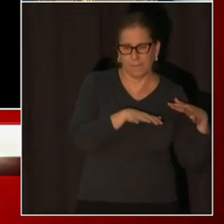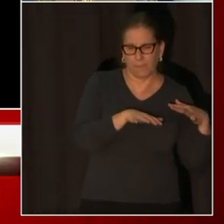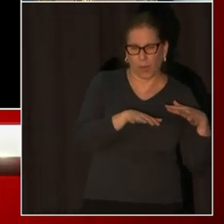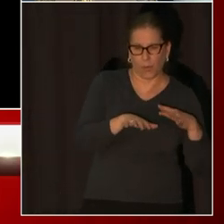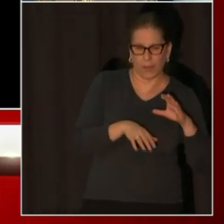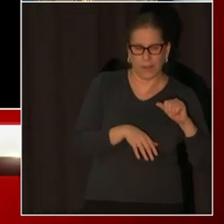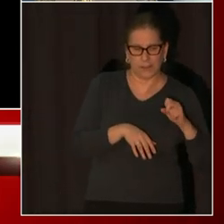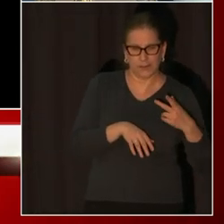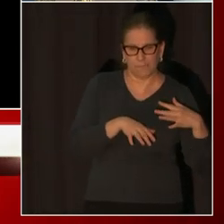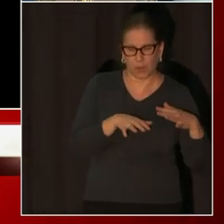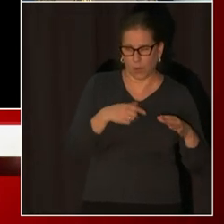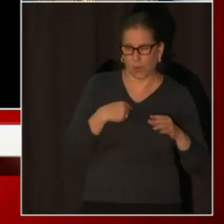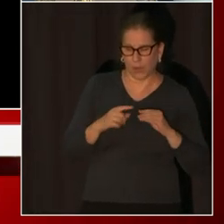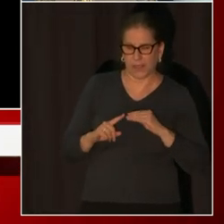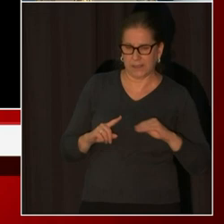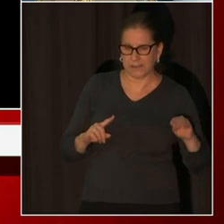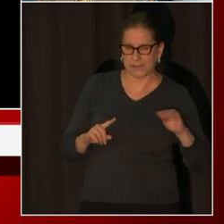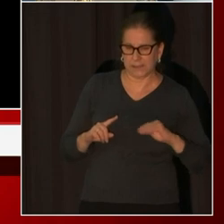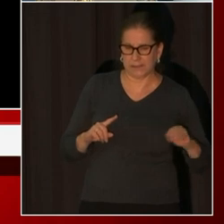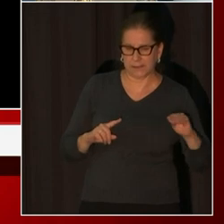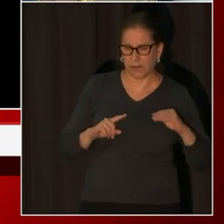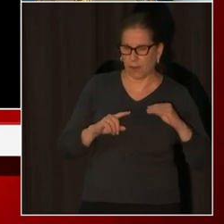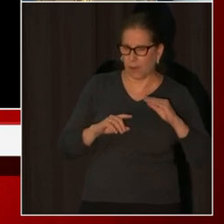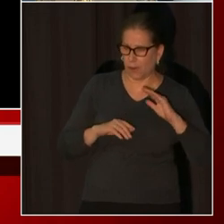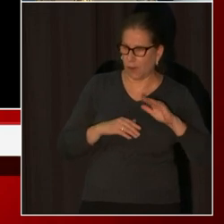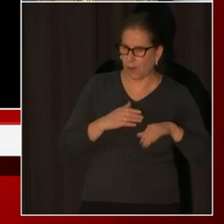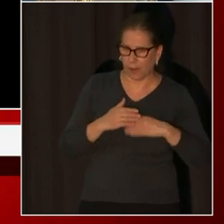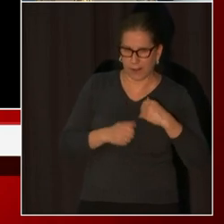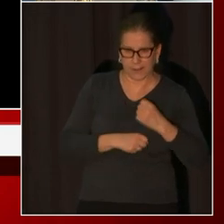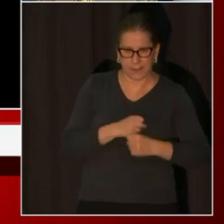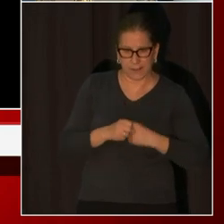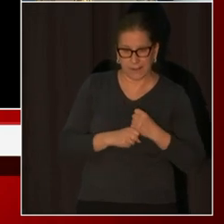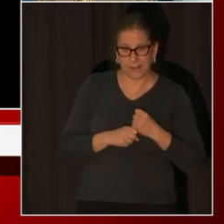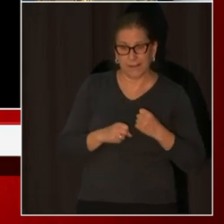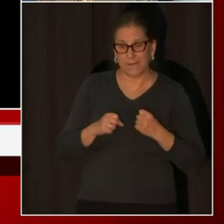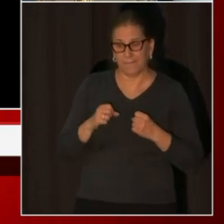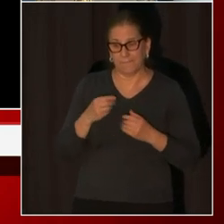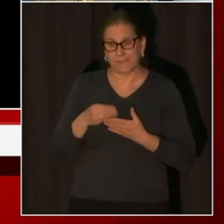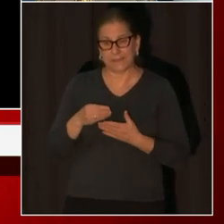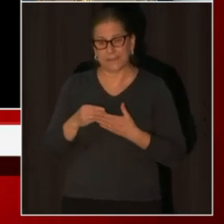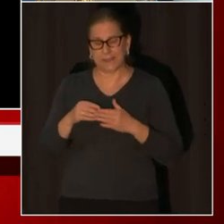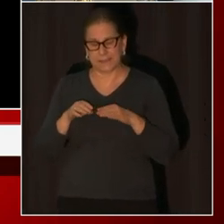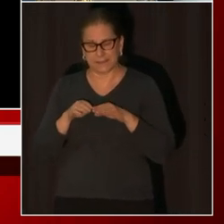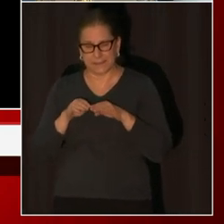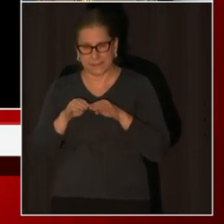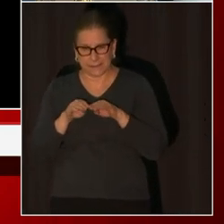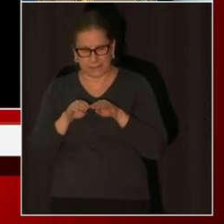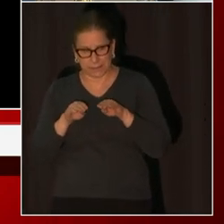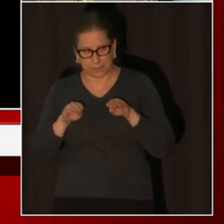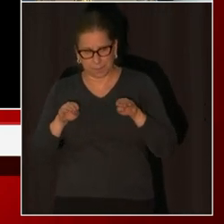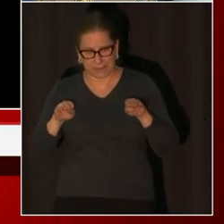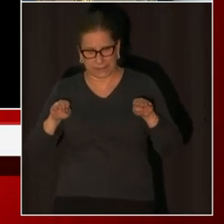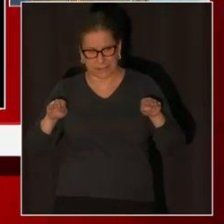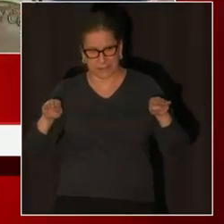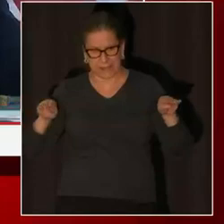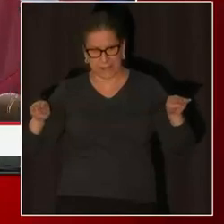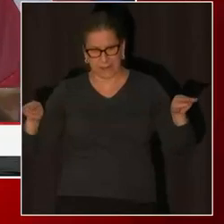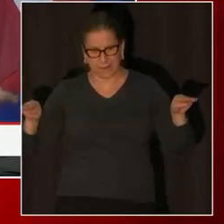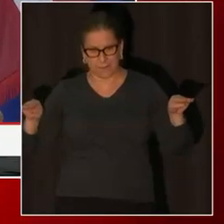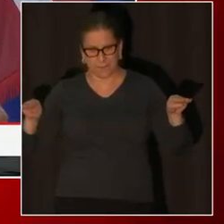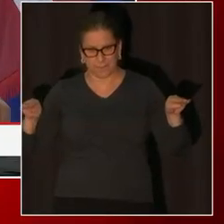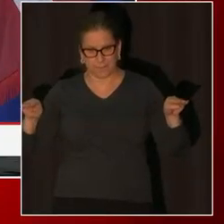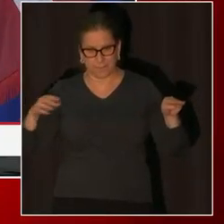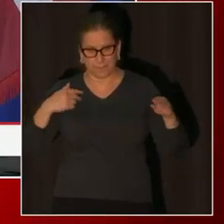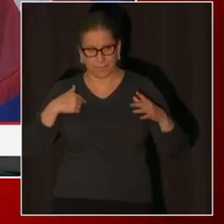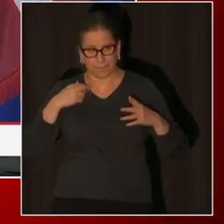year. Fiscal stabilization is the fund that we will use to balance over the 4 years. Let me turn to